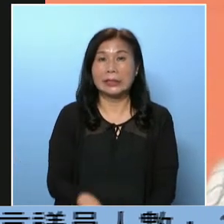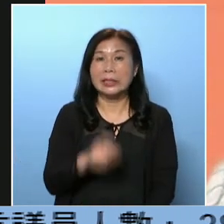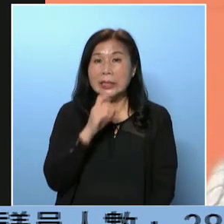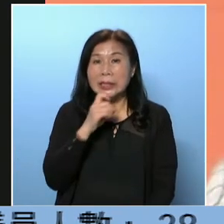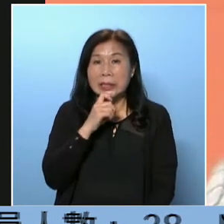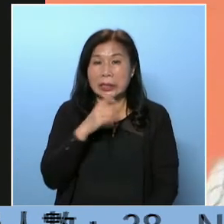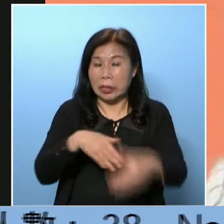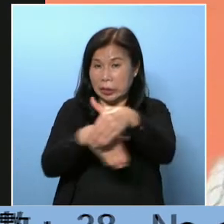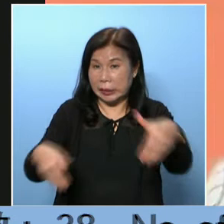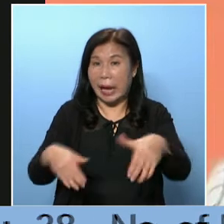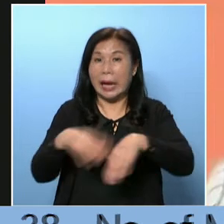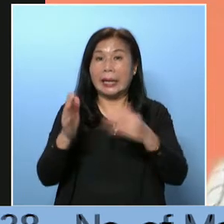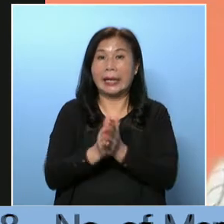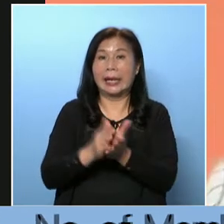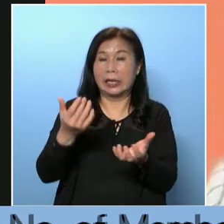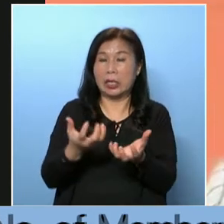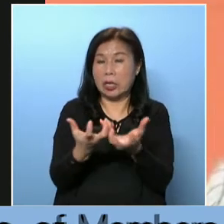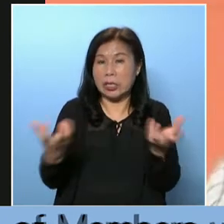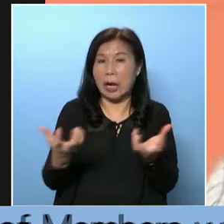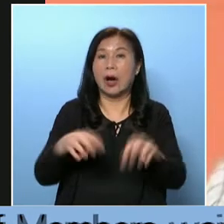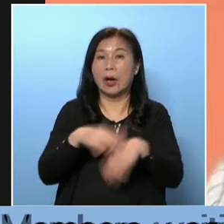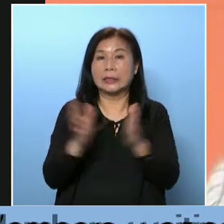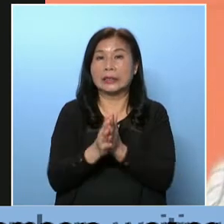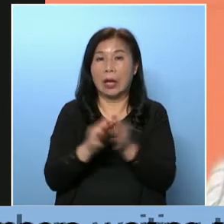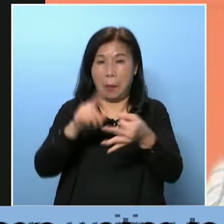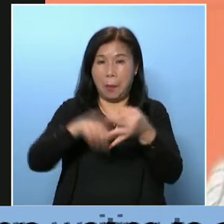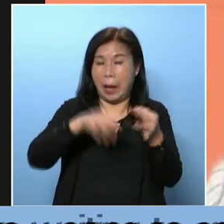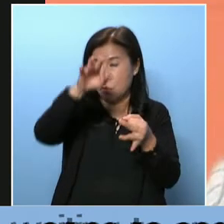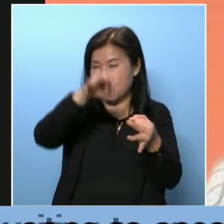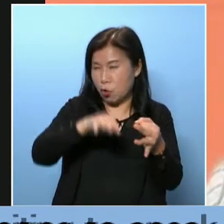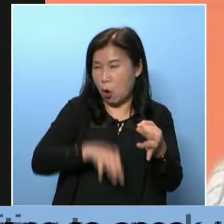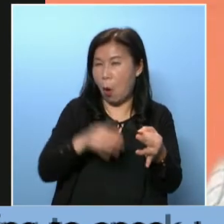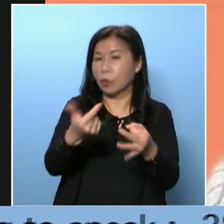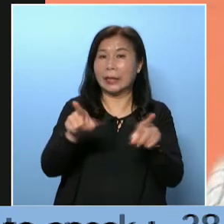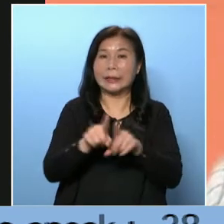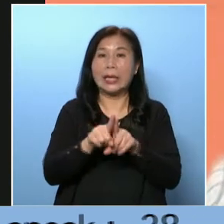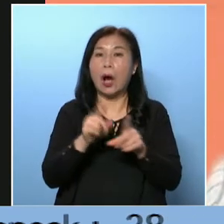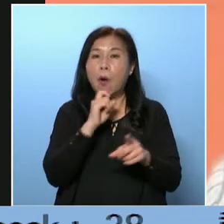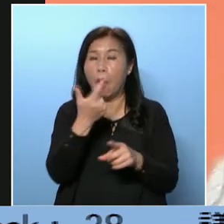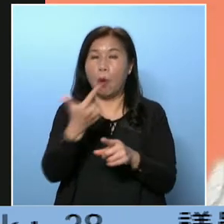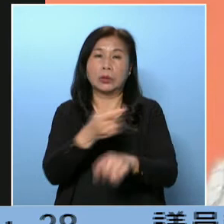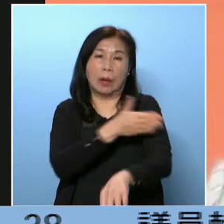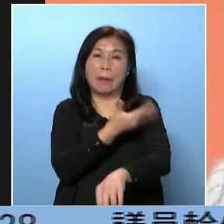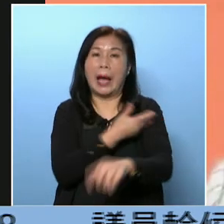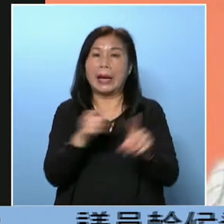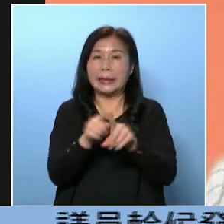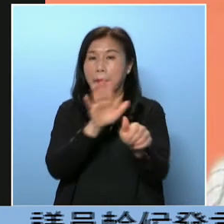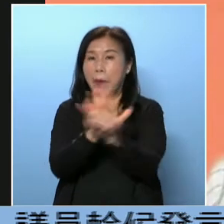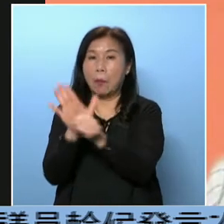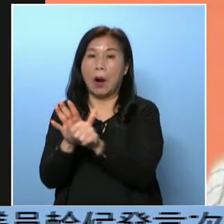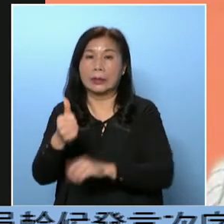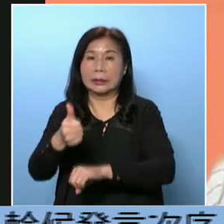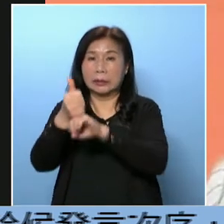I believe that the waiting list is very long for isolation facilities, which involve a lot of manpower.